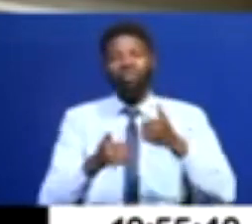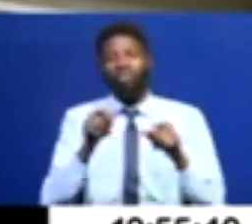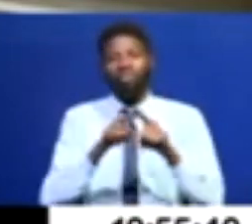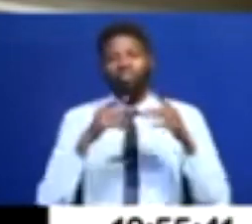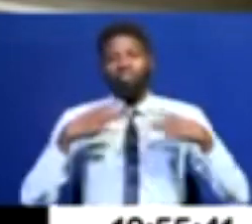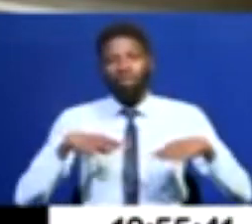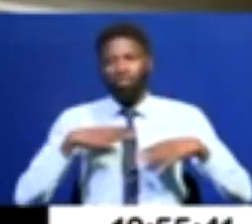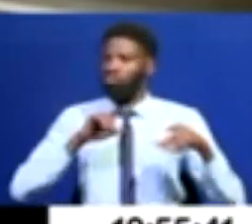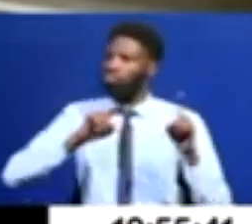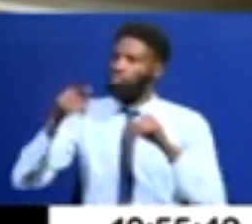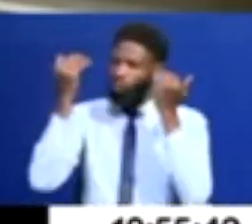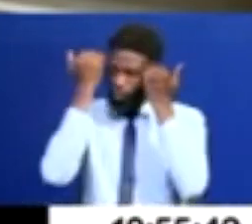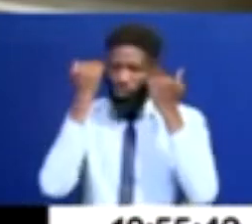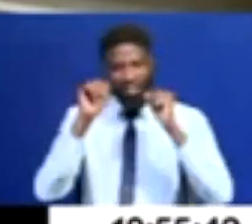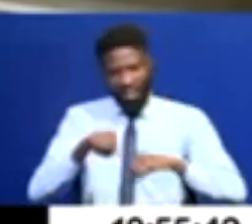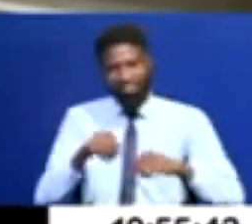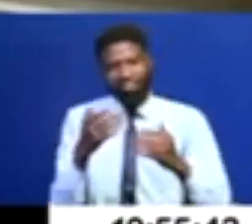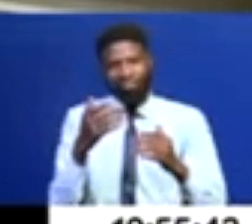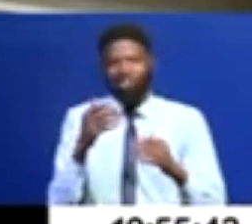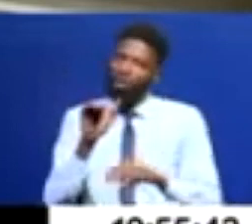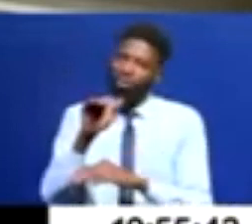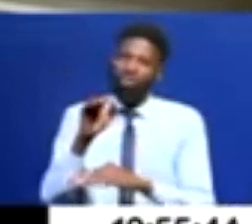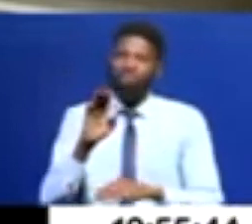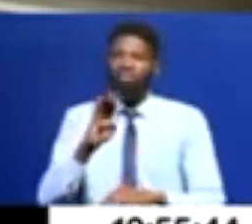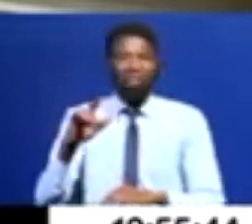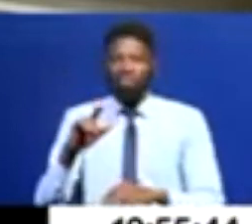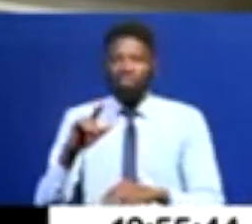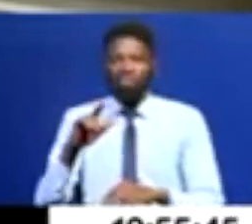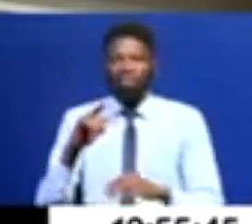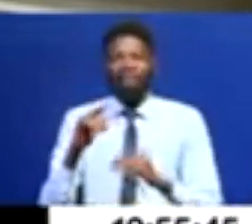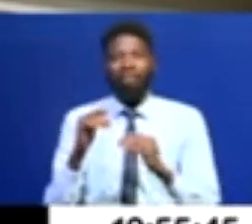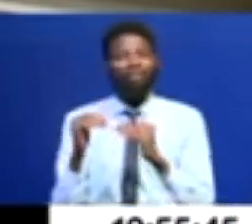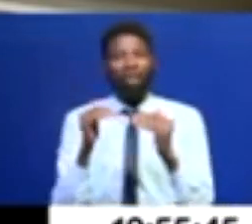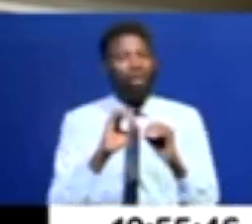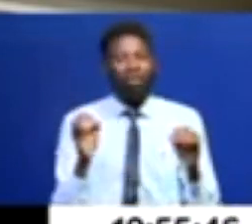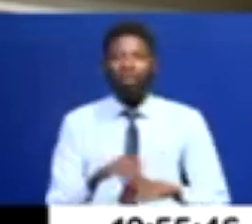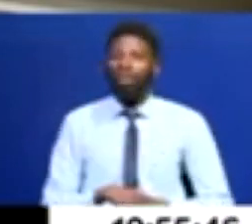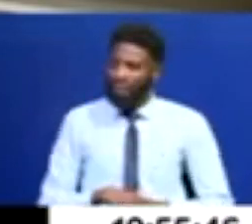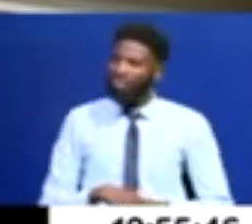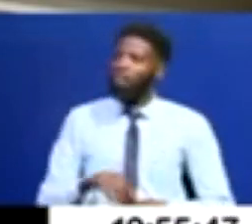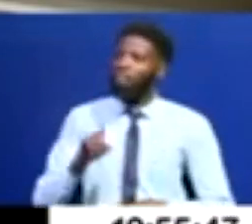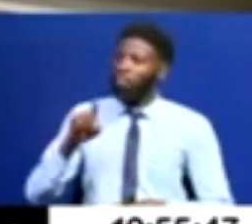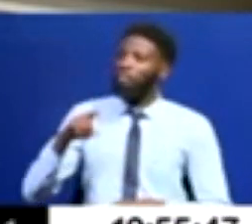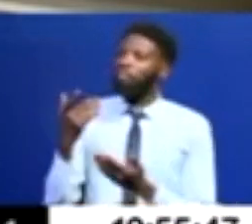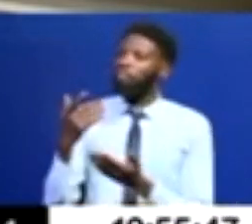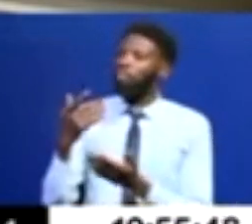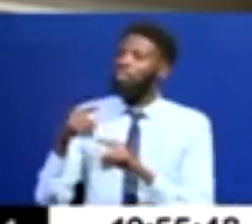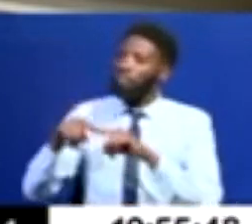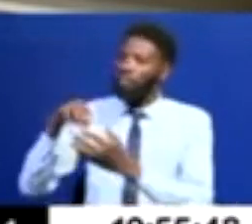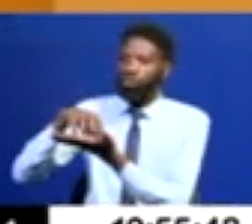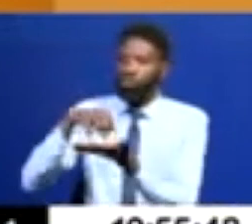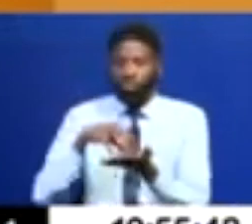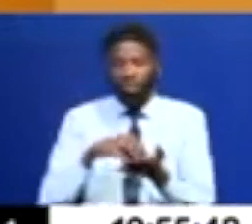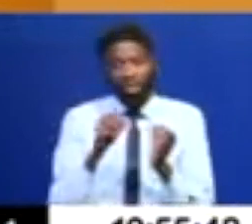people have moved to court to challenge this document? Yes. On the grounds of fairness? On the issue of fairness, because it should be on case-to-case basis. If I was to give a recommendation, mm-hmm.